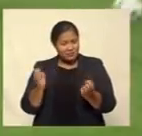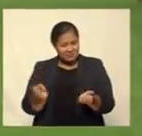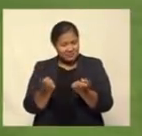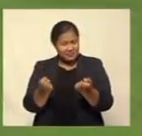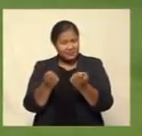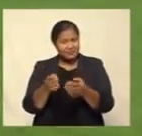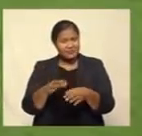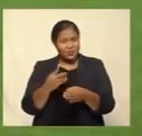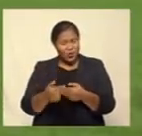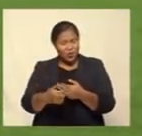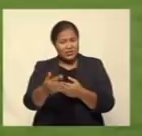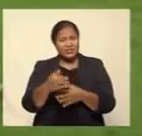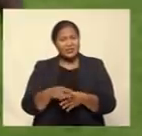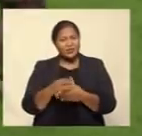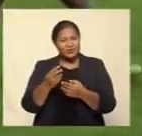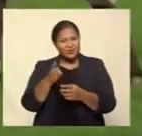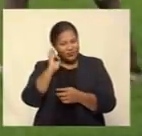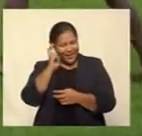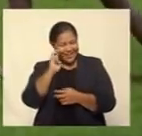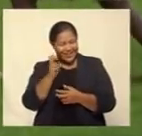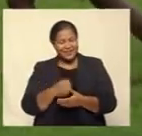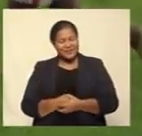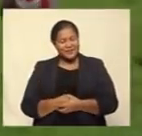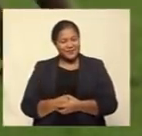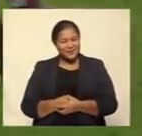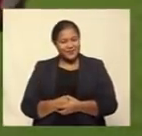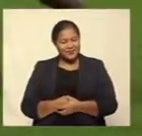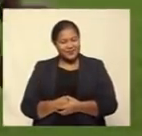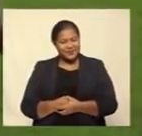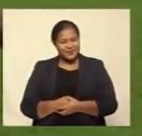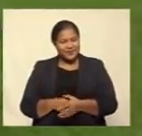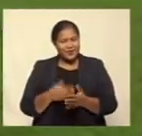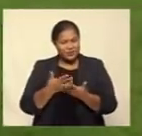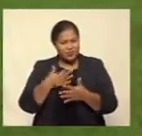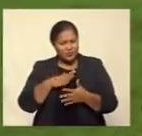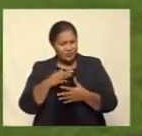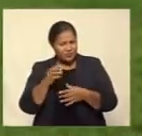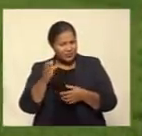maintain the momentum. We were on the verge of winning the league last